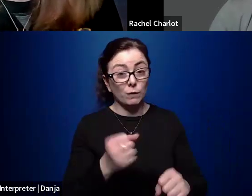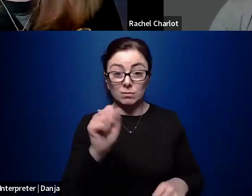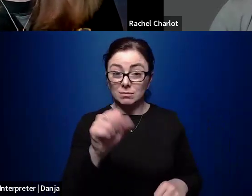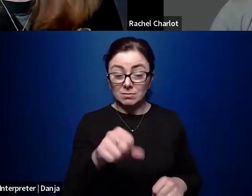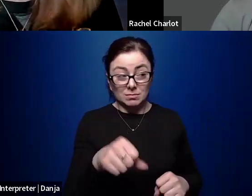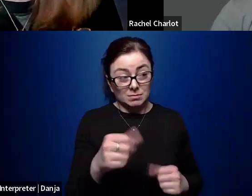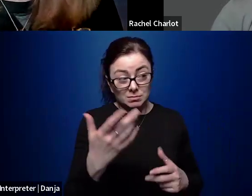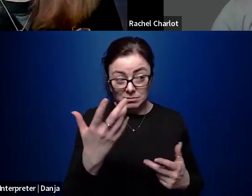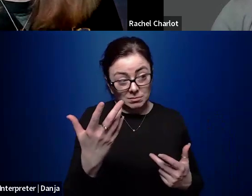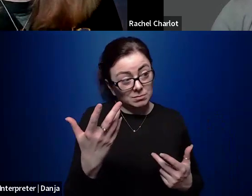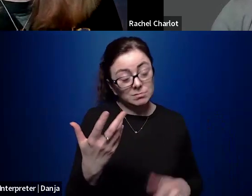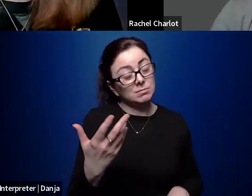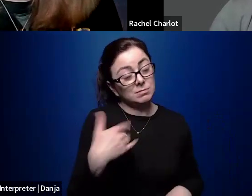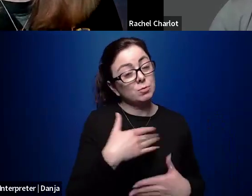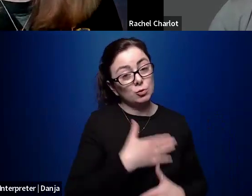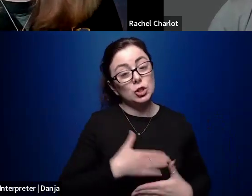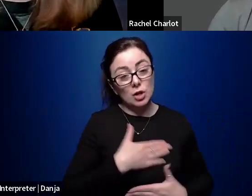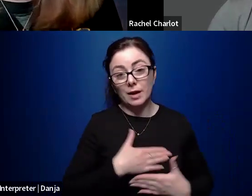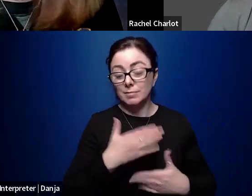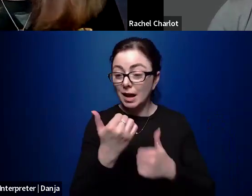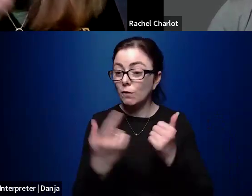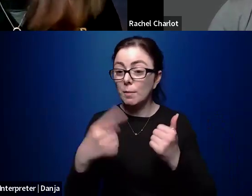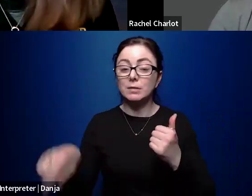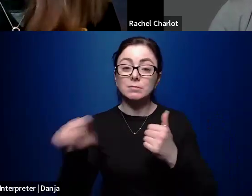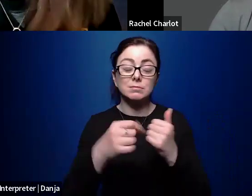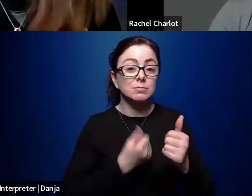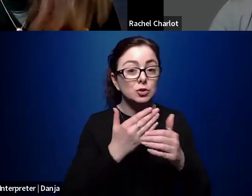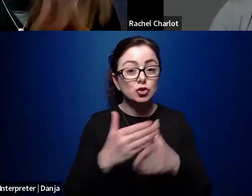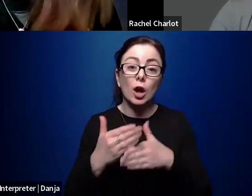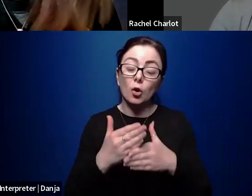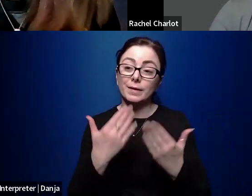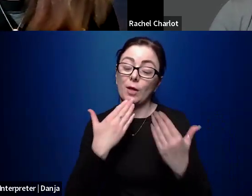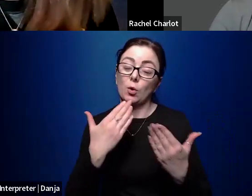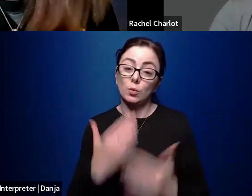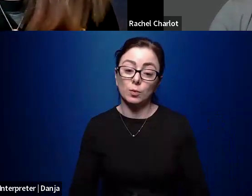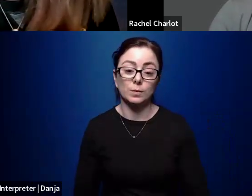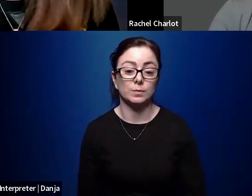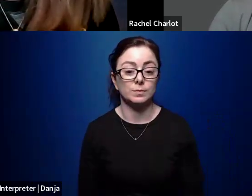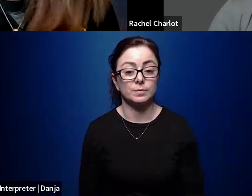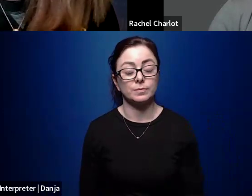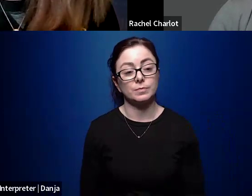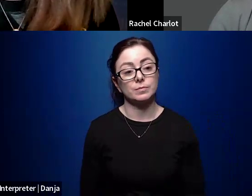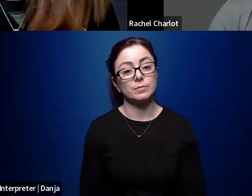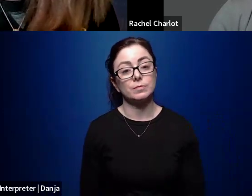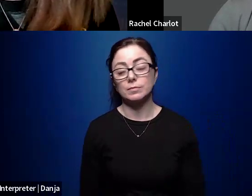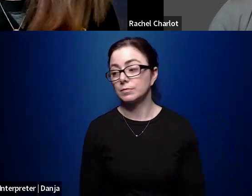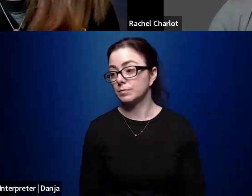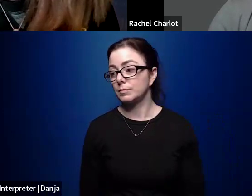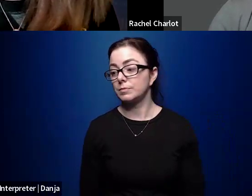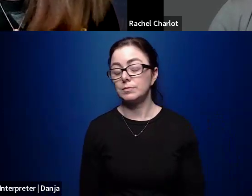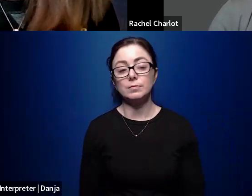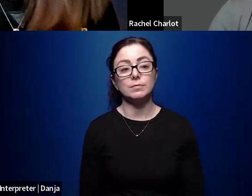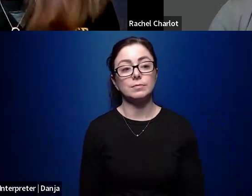They just really are. So I appreciate everybody sharing what they did with us today. I was also wondering if any of